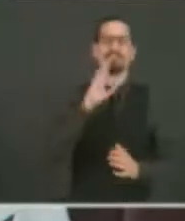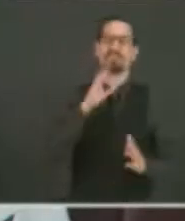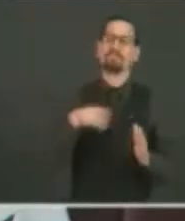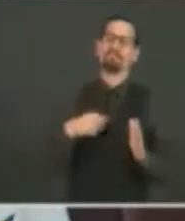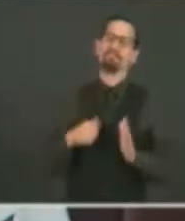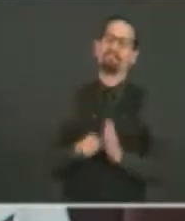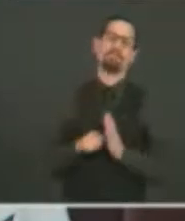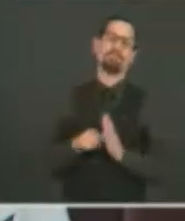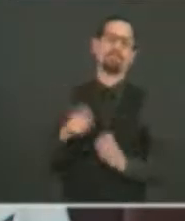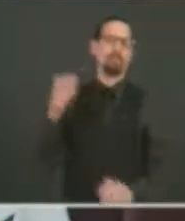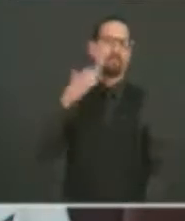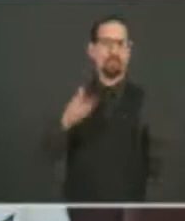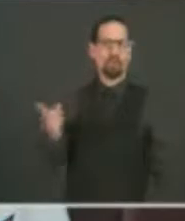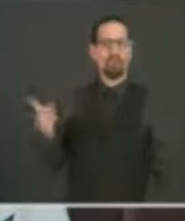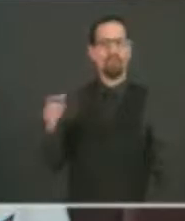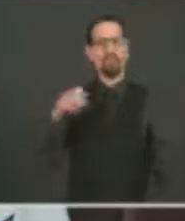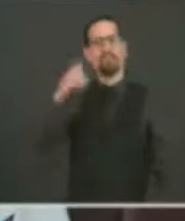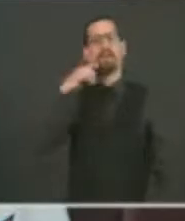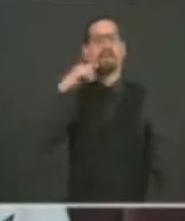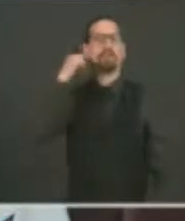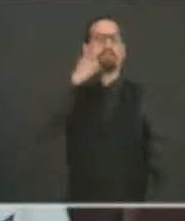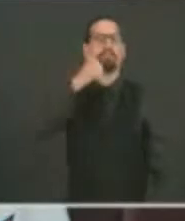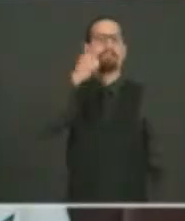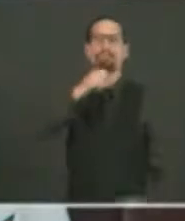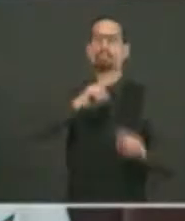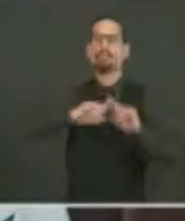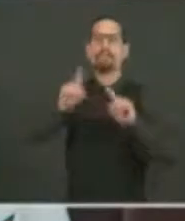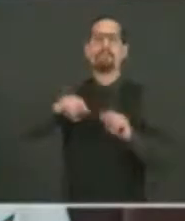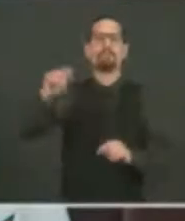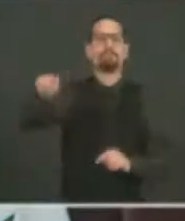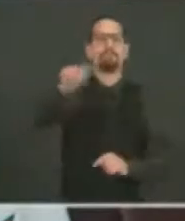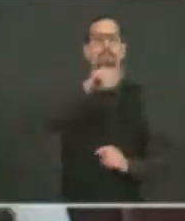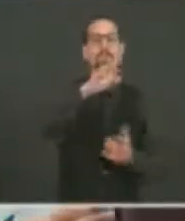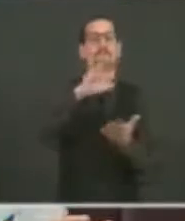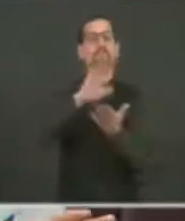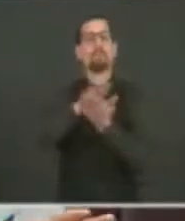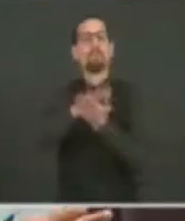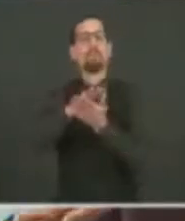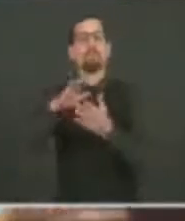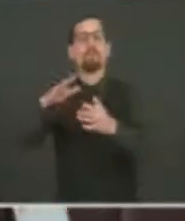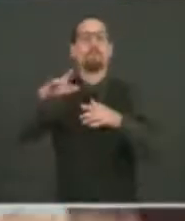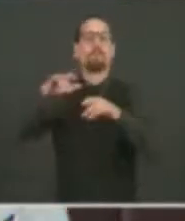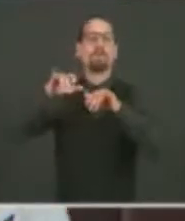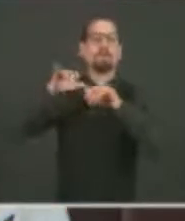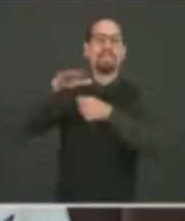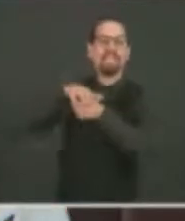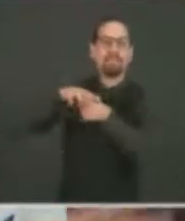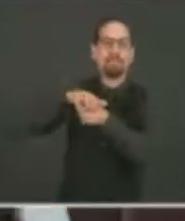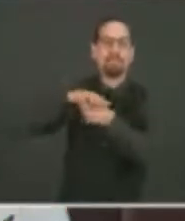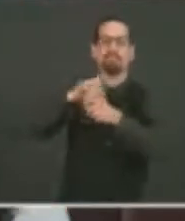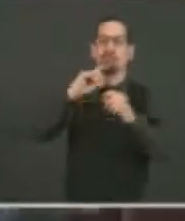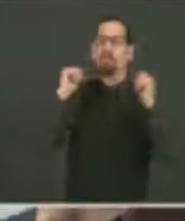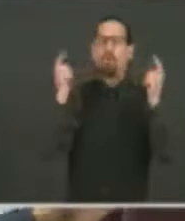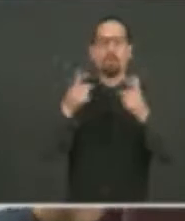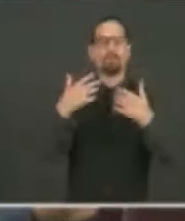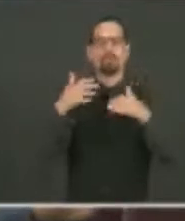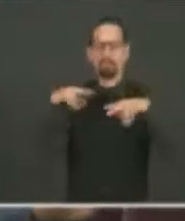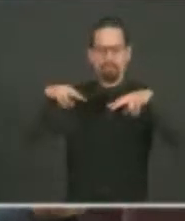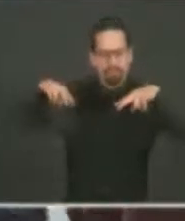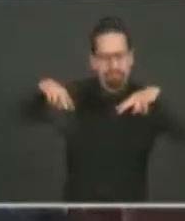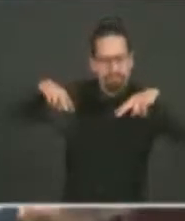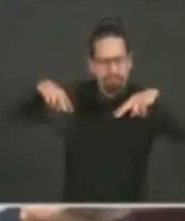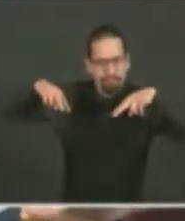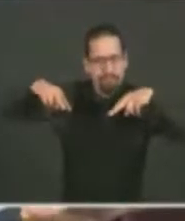every day monitoring all the schools, all the districts. They're sending out support teams to schools to check it out with